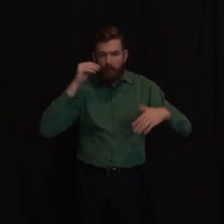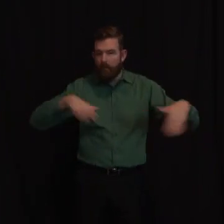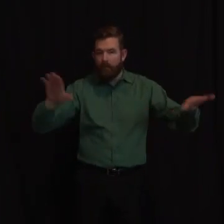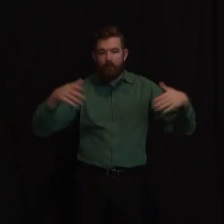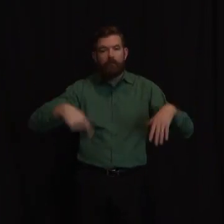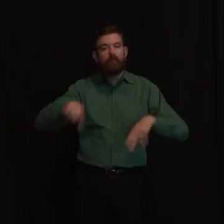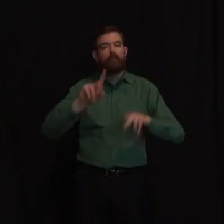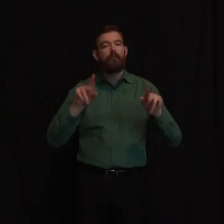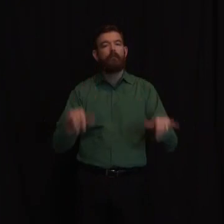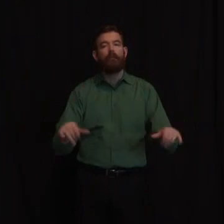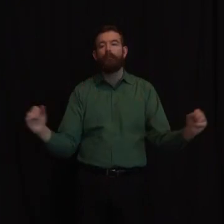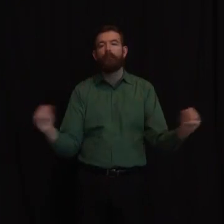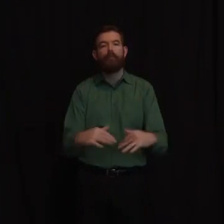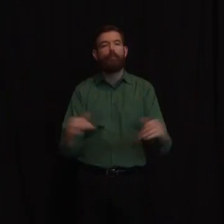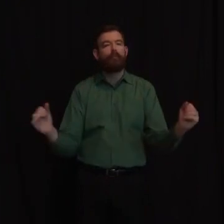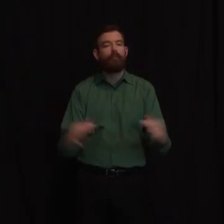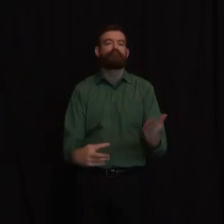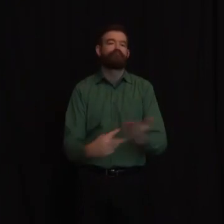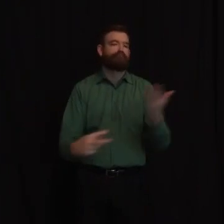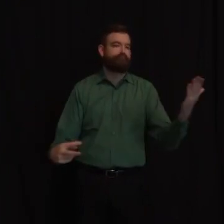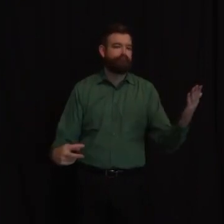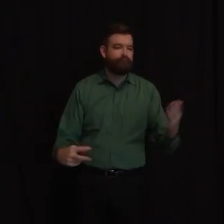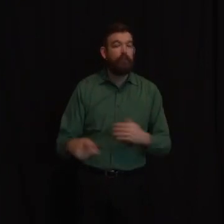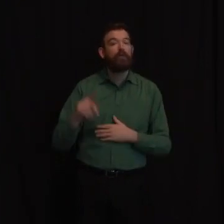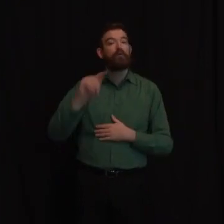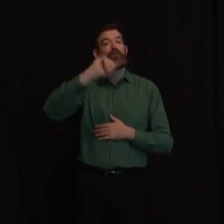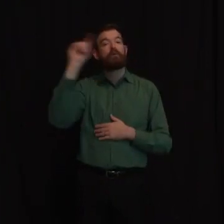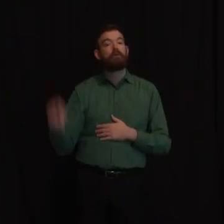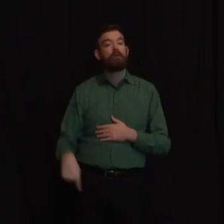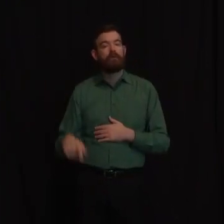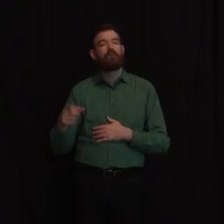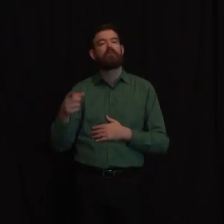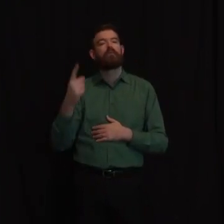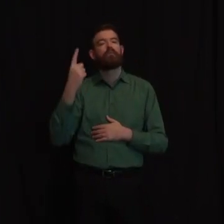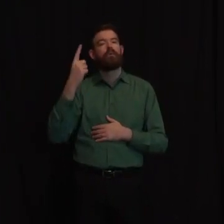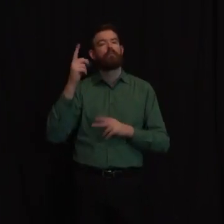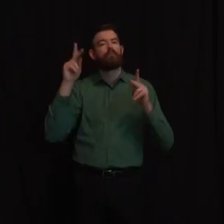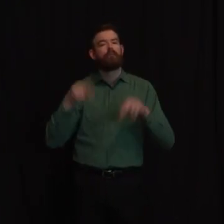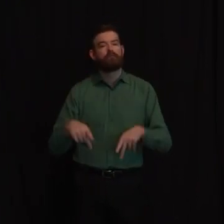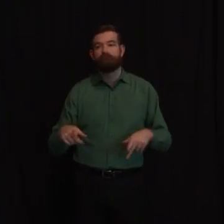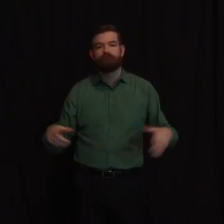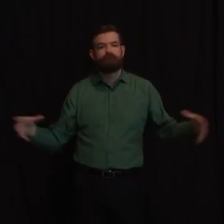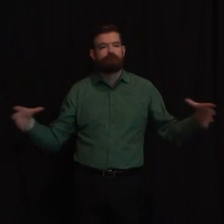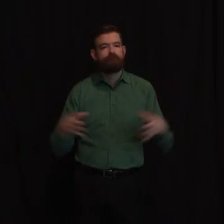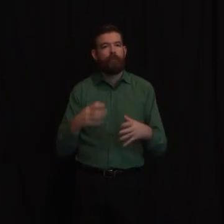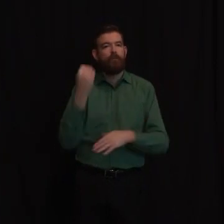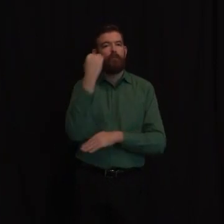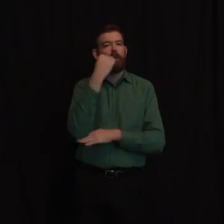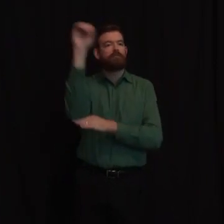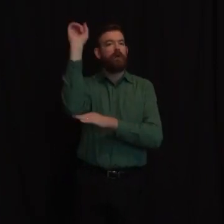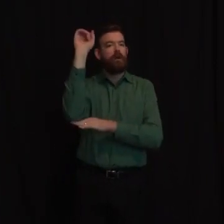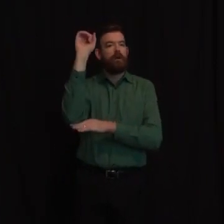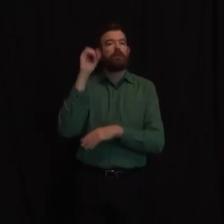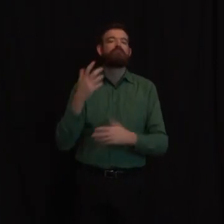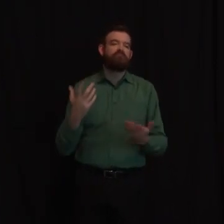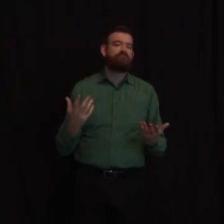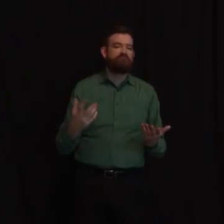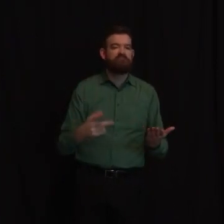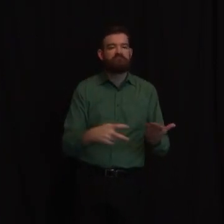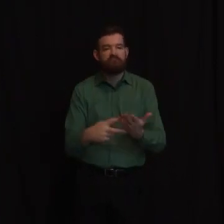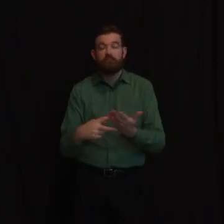subject who organized a protest from yesterday is pending charges, not so much for the